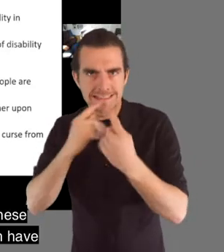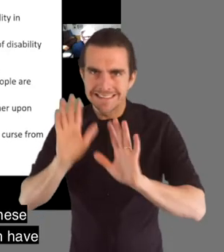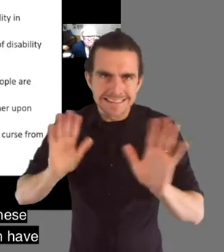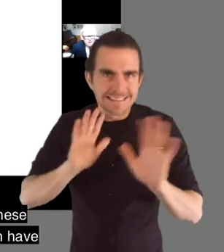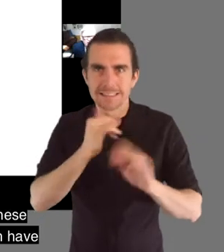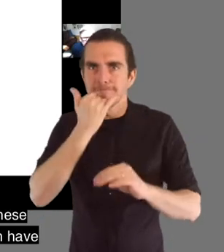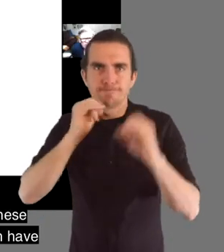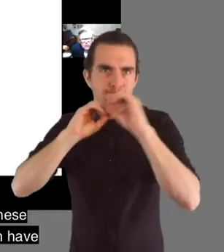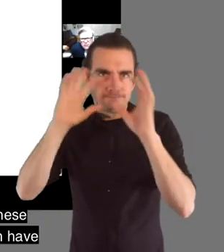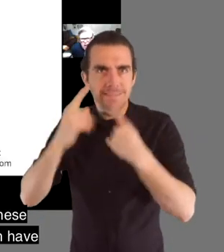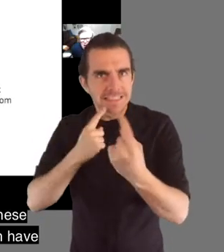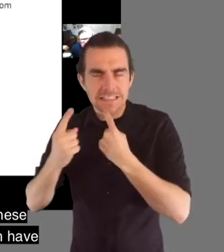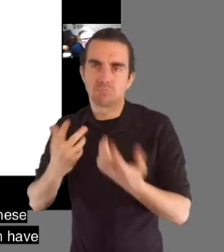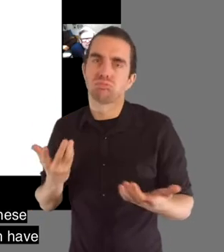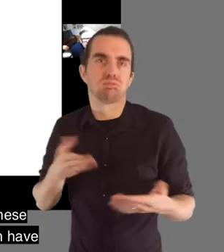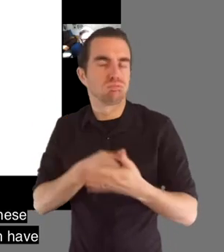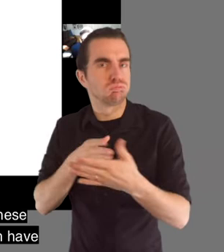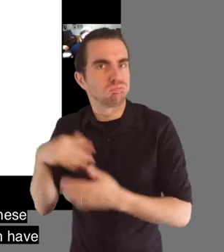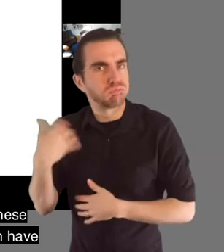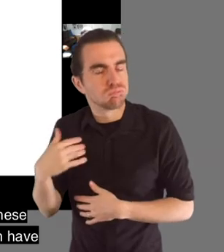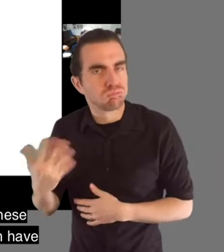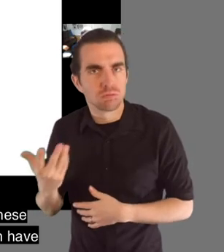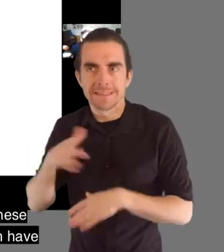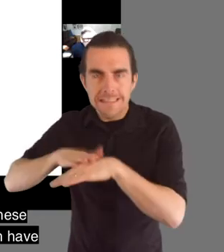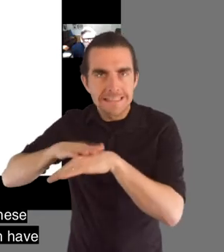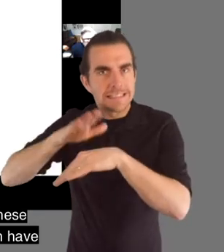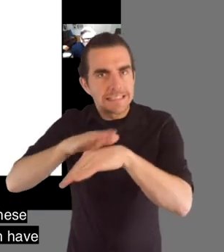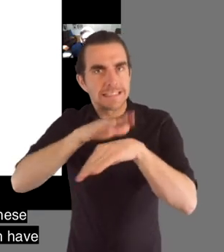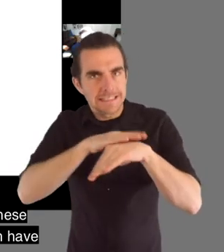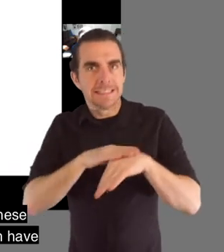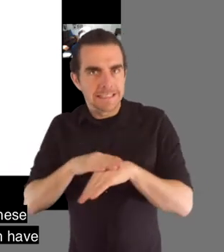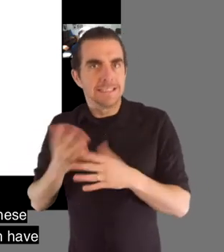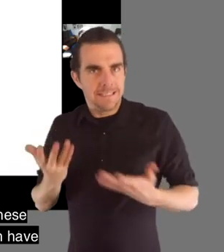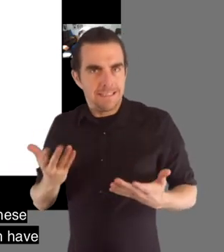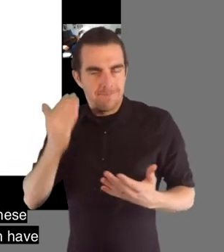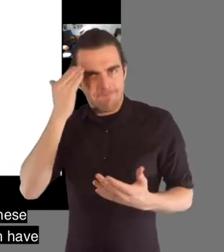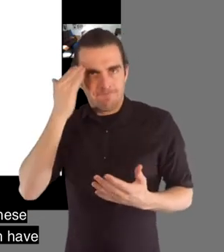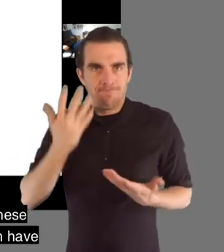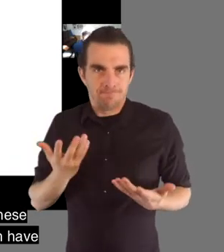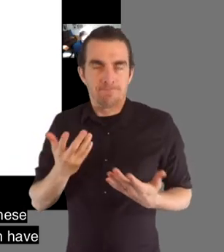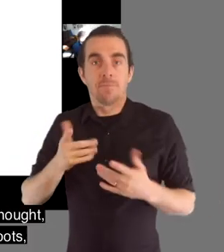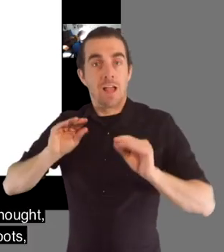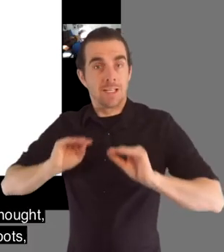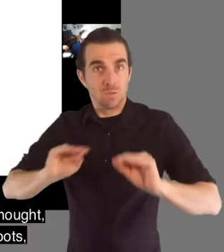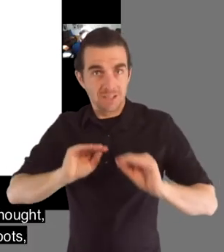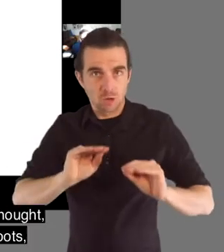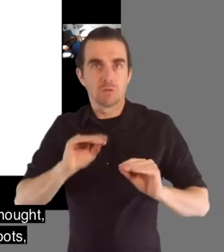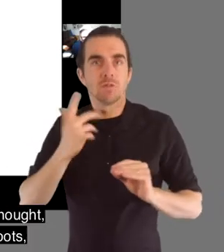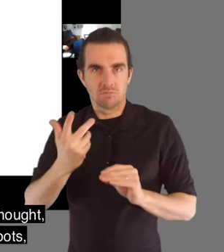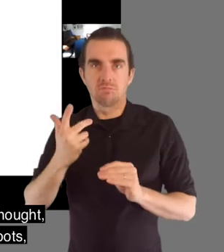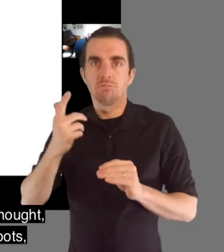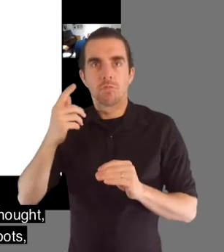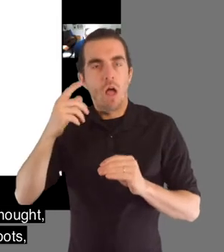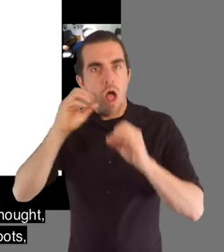Now, it's very hard to deal with these beliefs because although you can have education